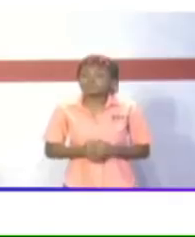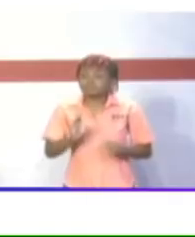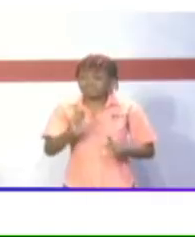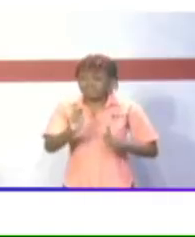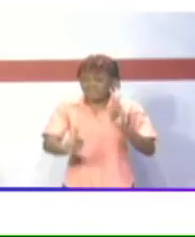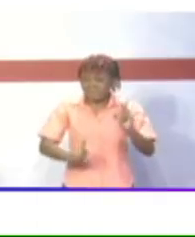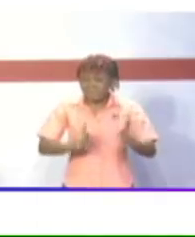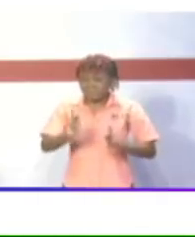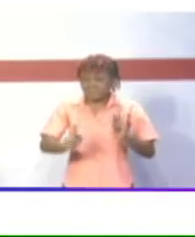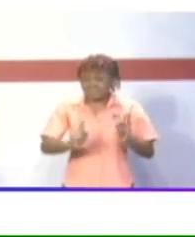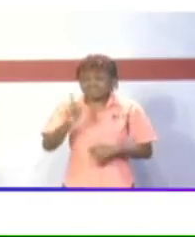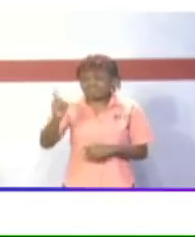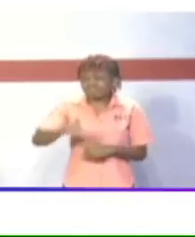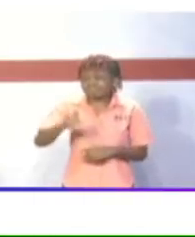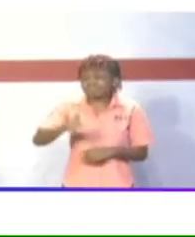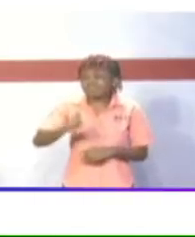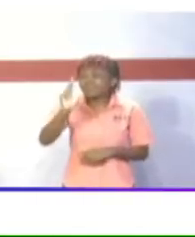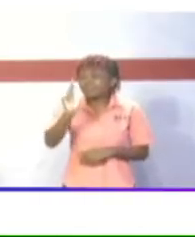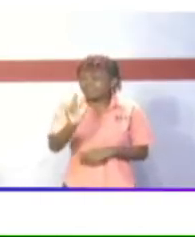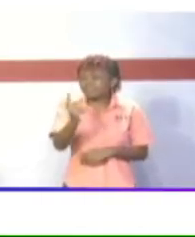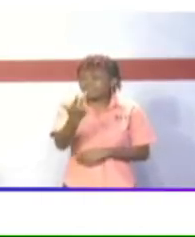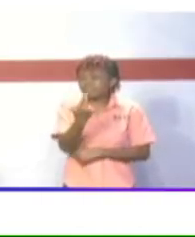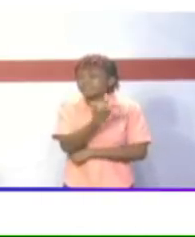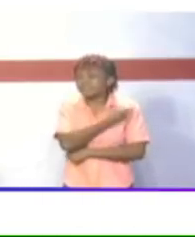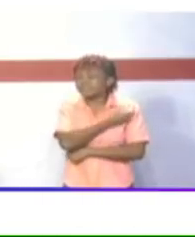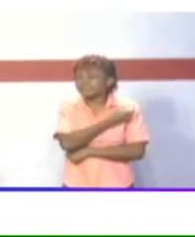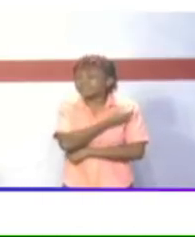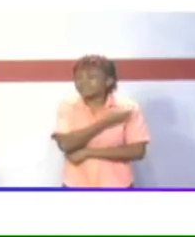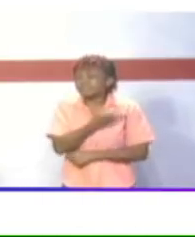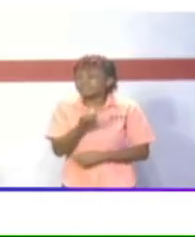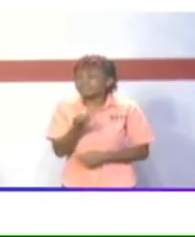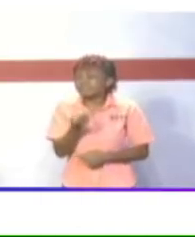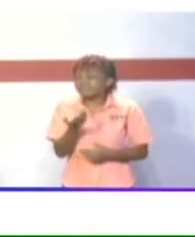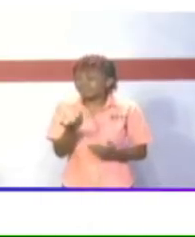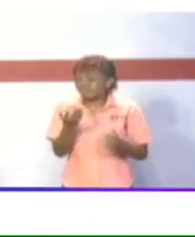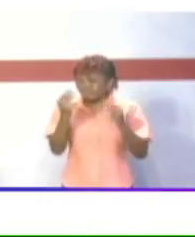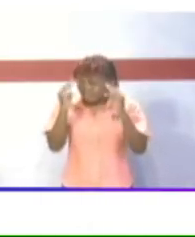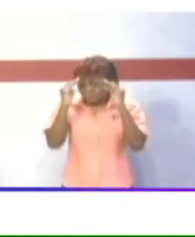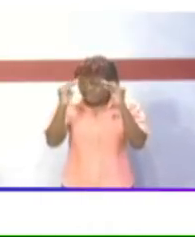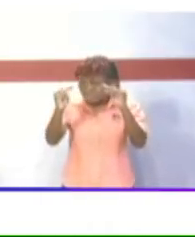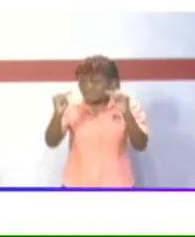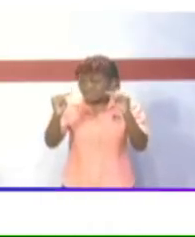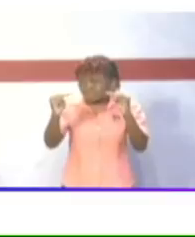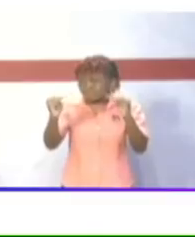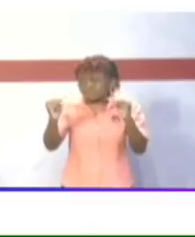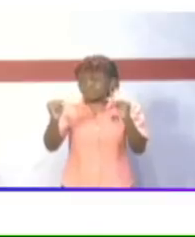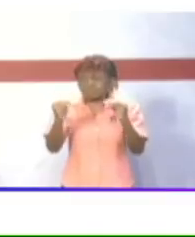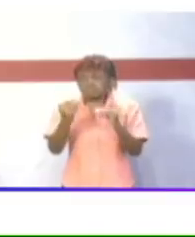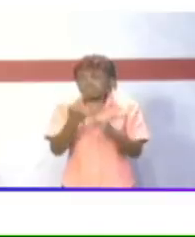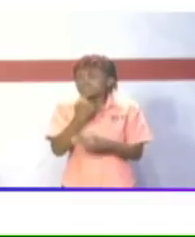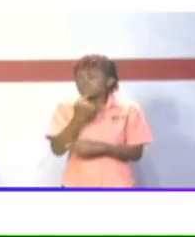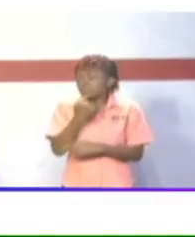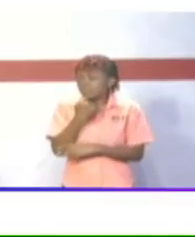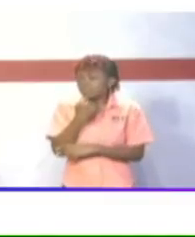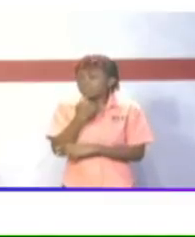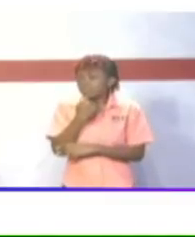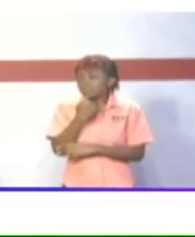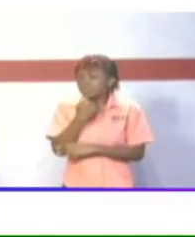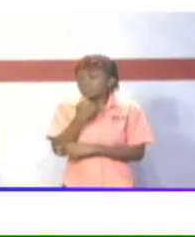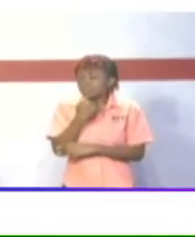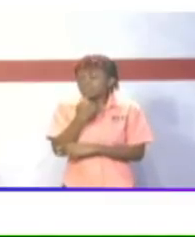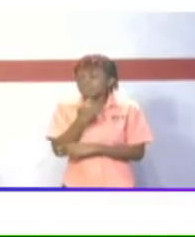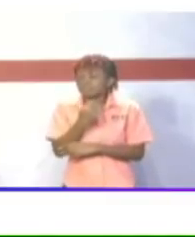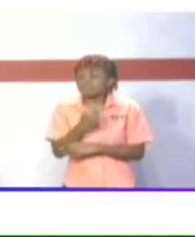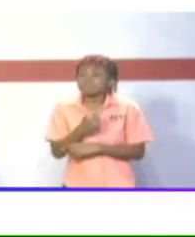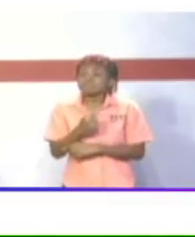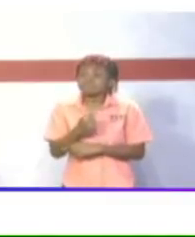third primary dose, and the ministry, health officials have stated that they are not considered fully vaccinated. Well, they